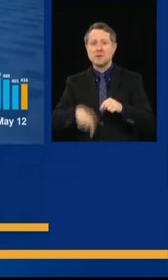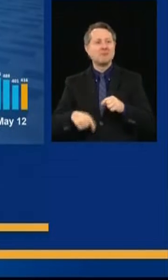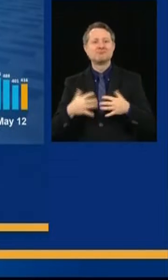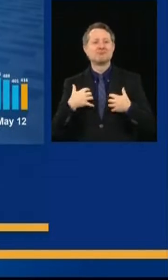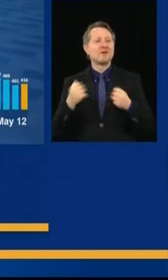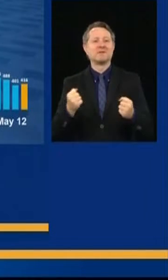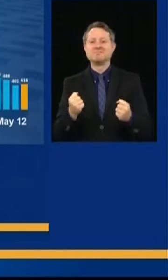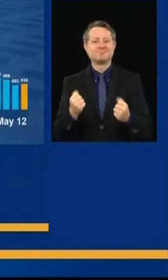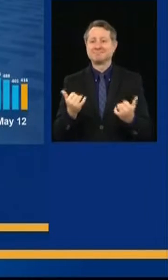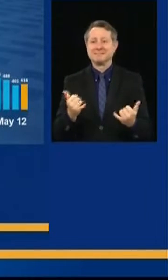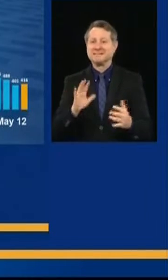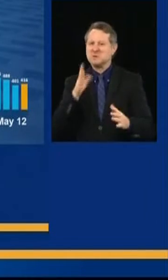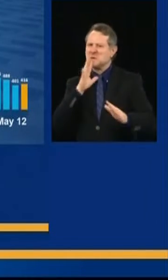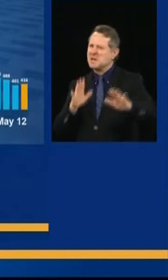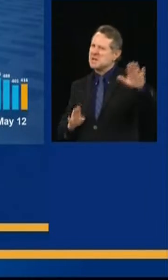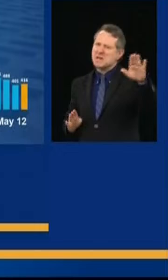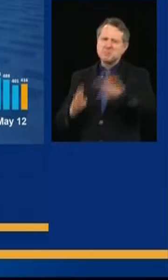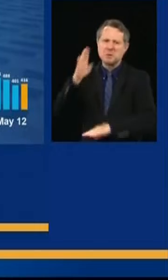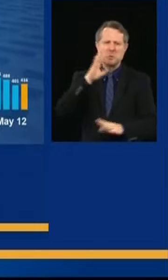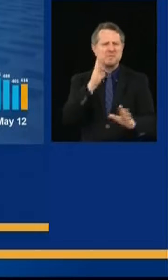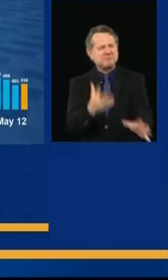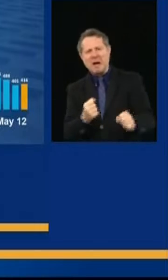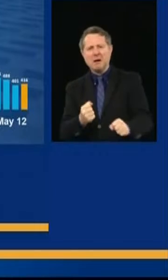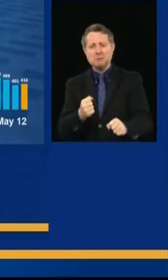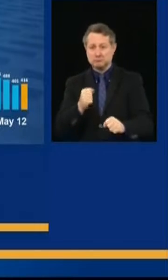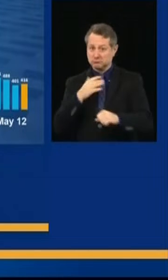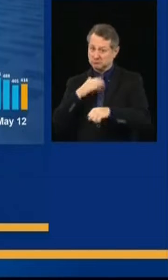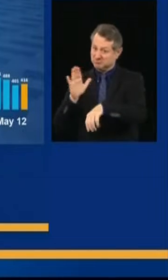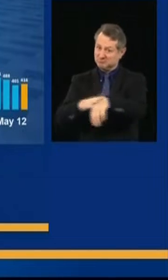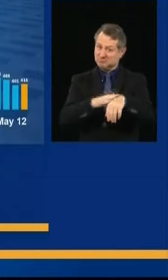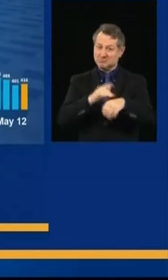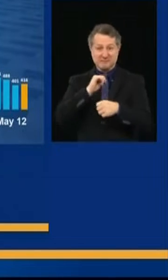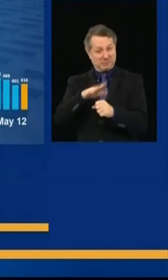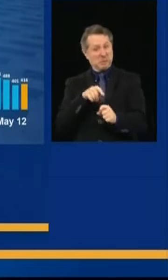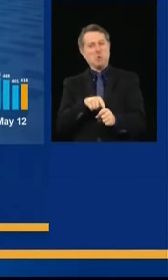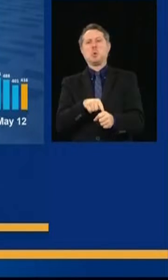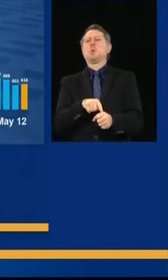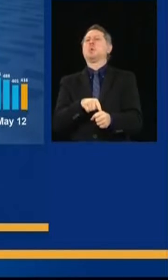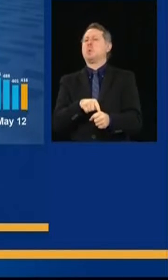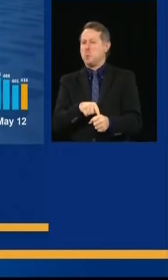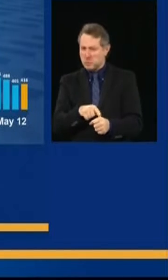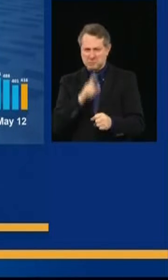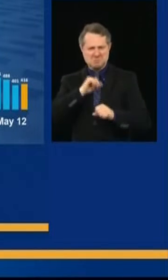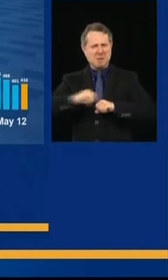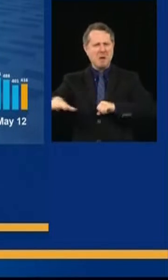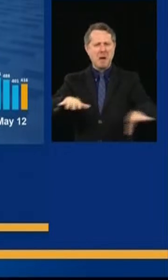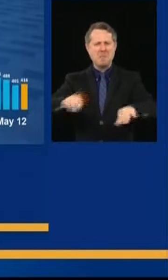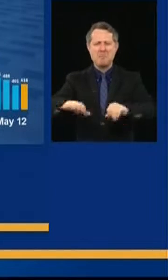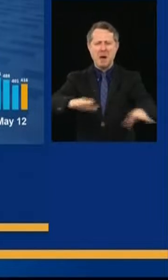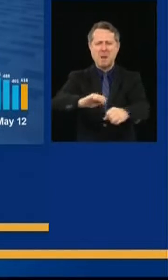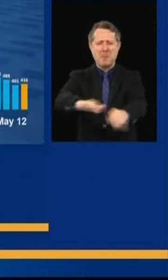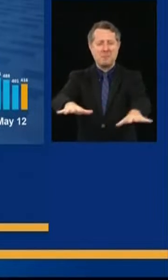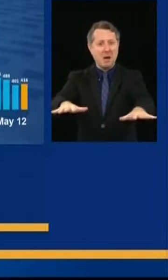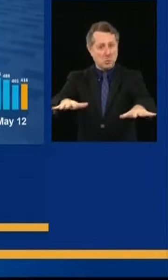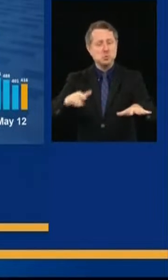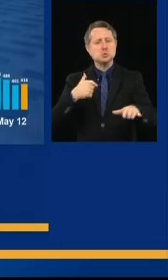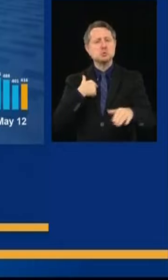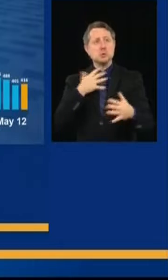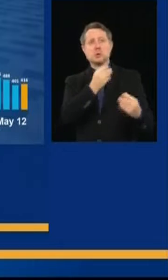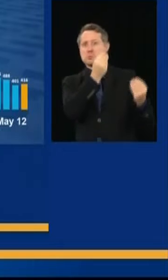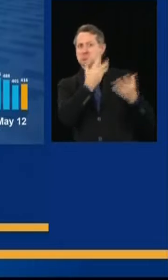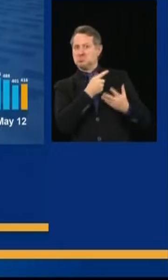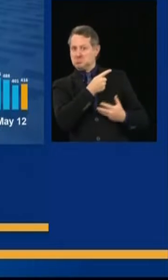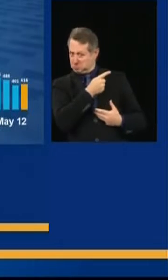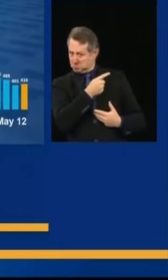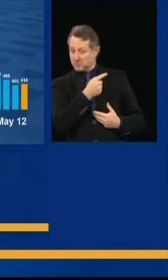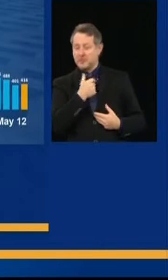incline is very fast. The virus travels very quickly. And then the getting